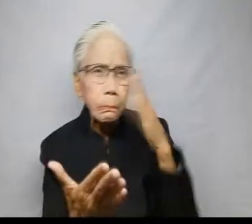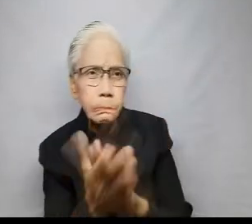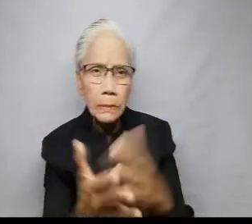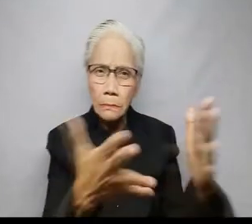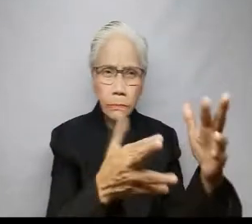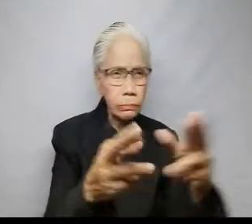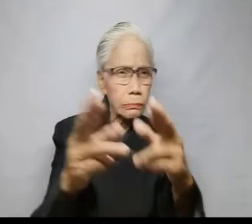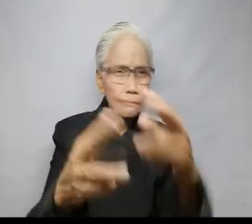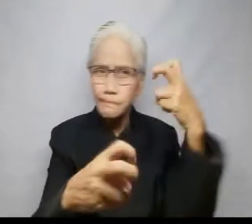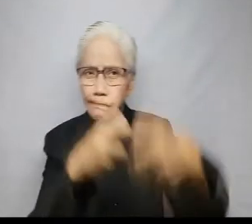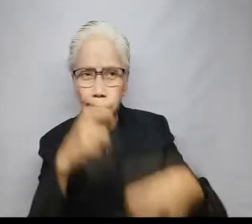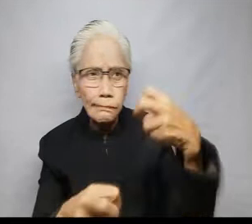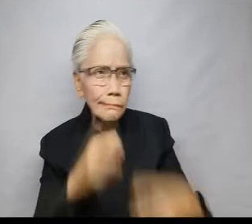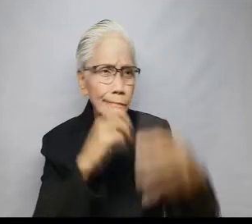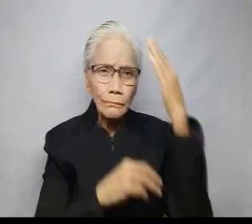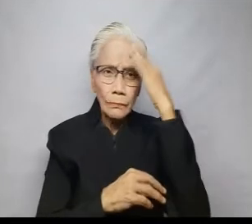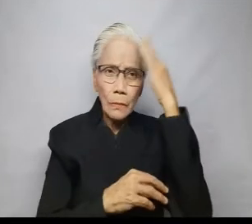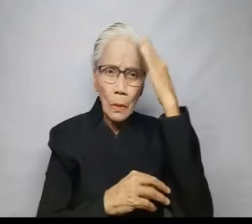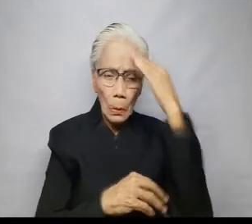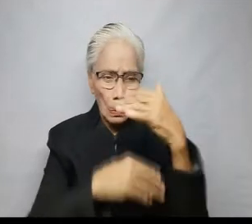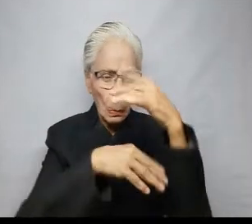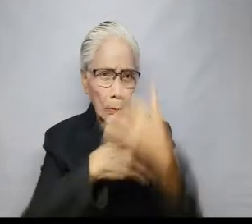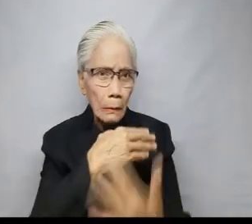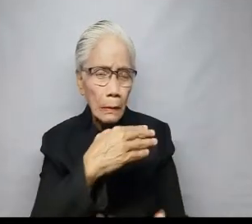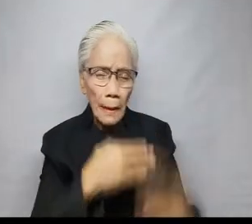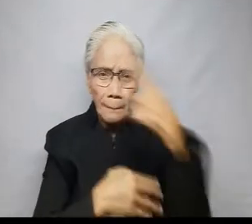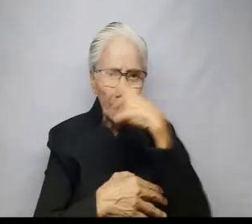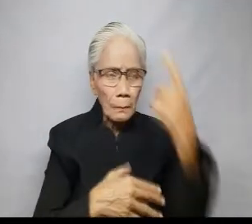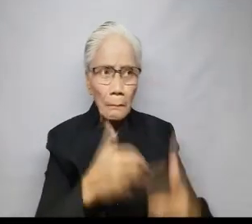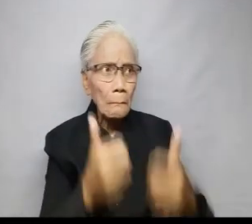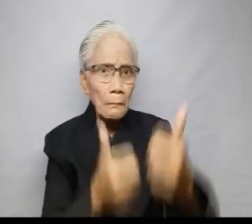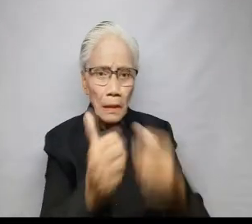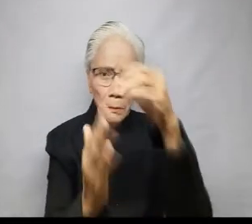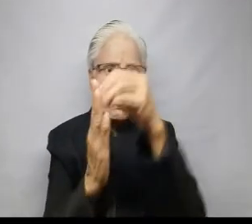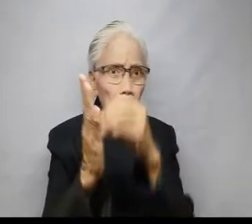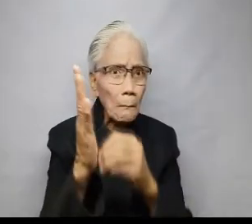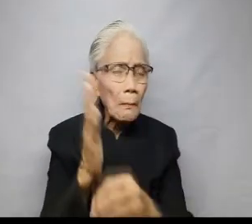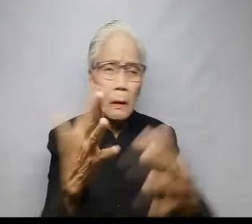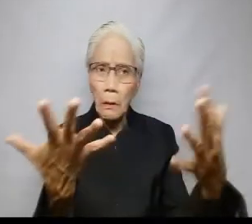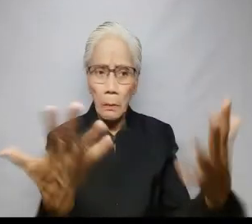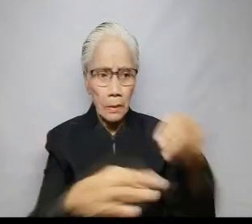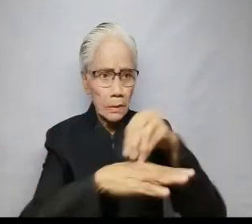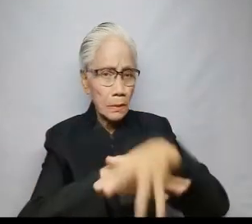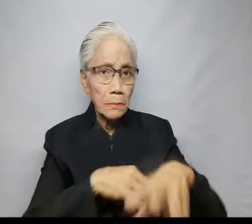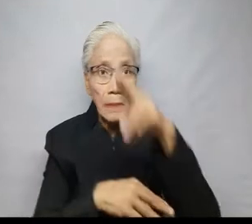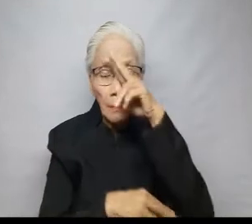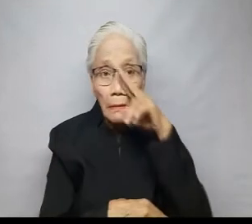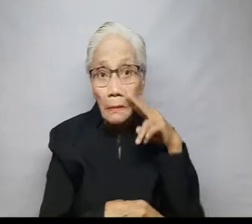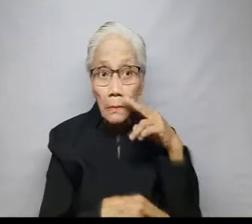and difficulty, and was known as the Way of Blood because of the blood which is often shed there by